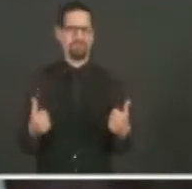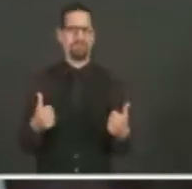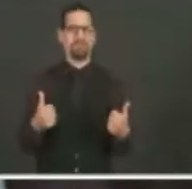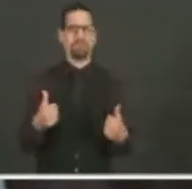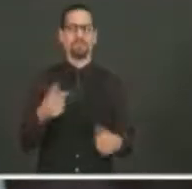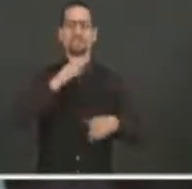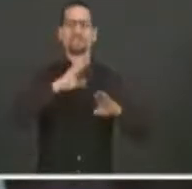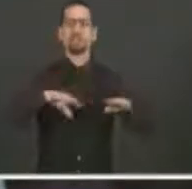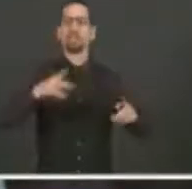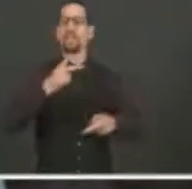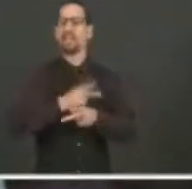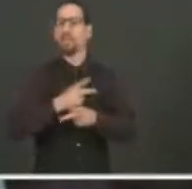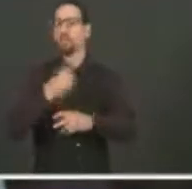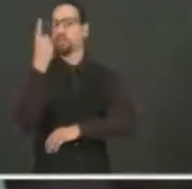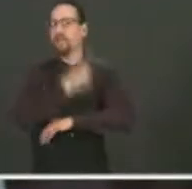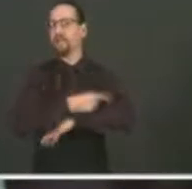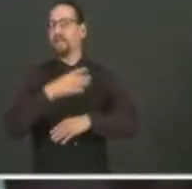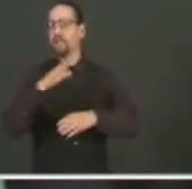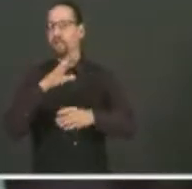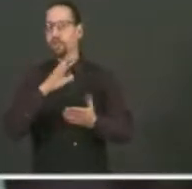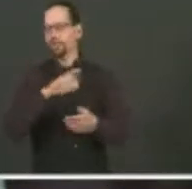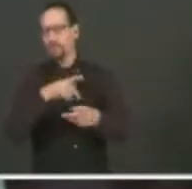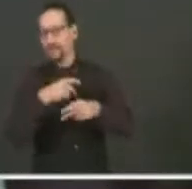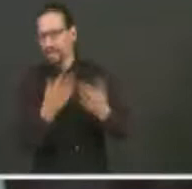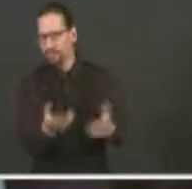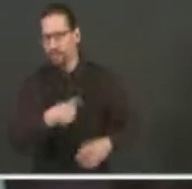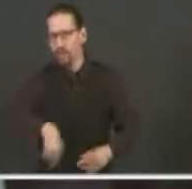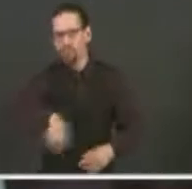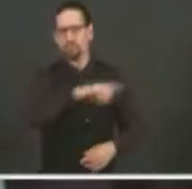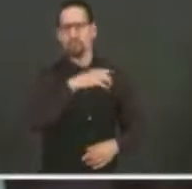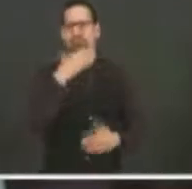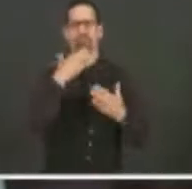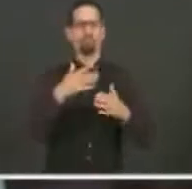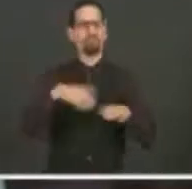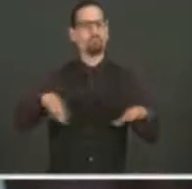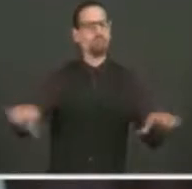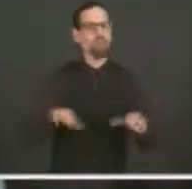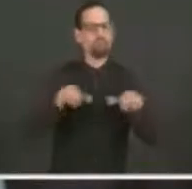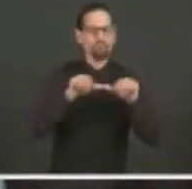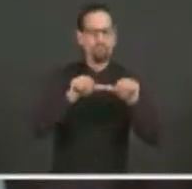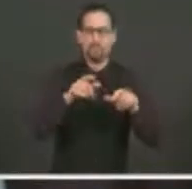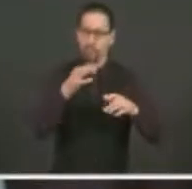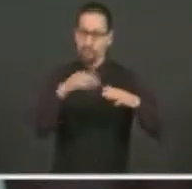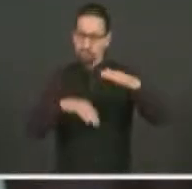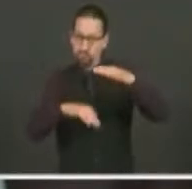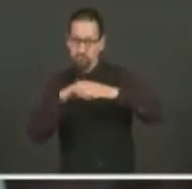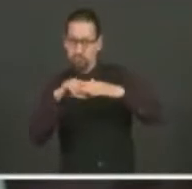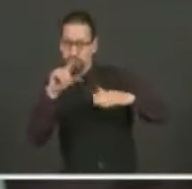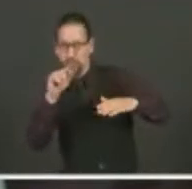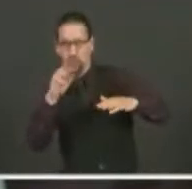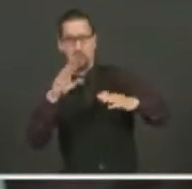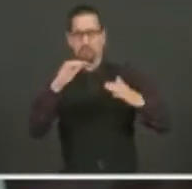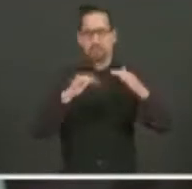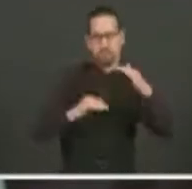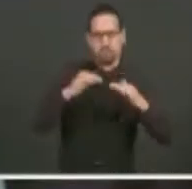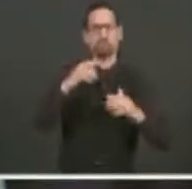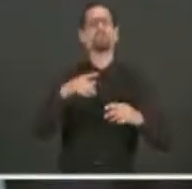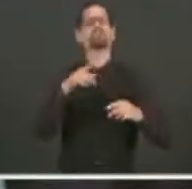providers that they want to and need to be able to go up to 20. So phase 3, you go up to 20.